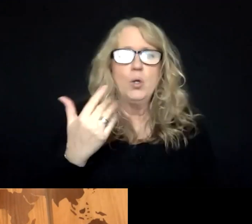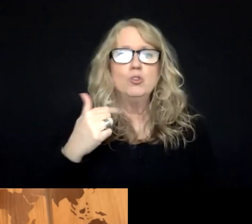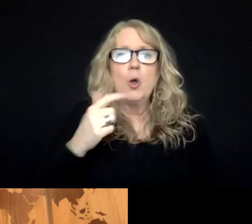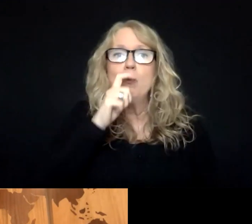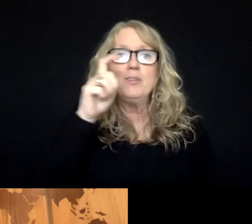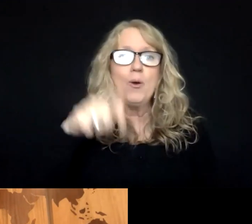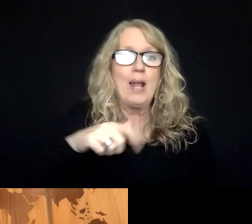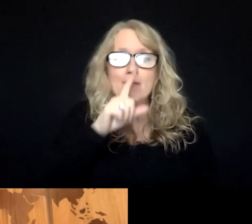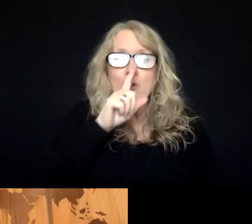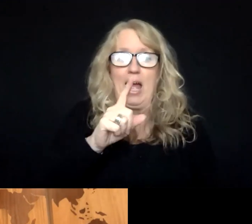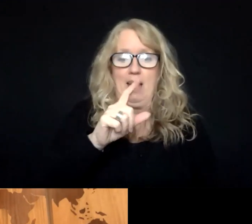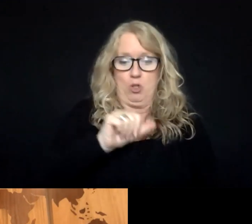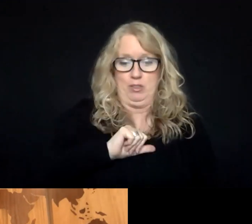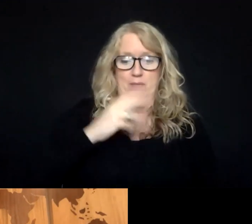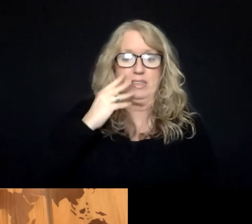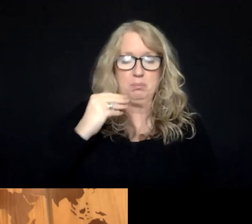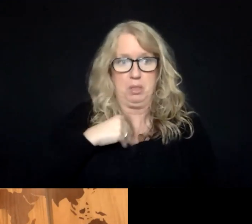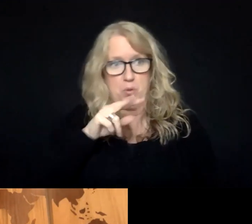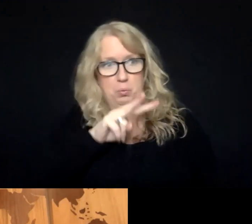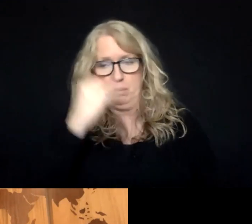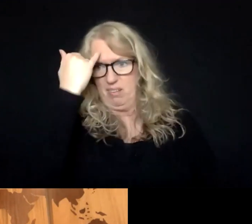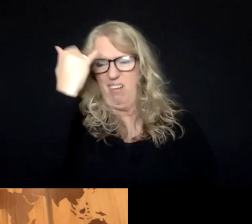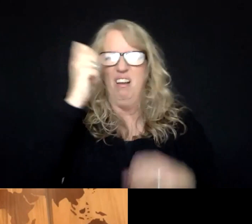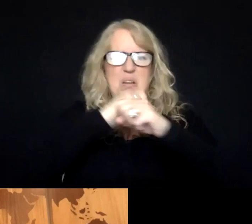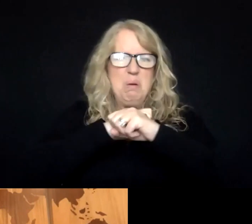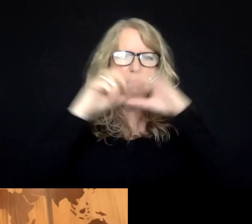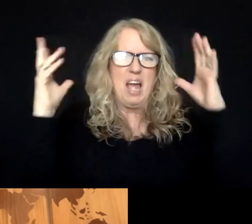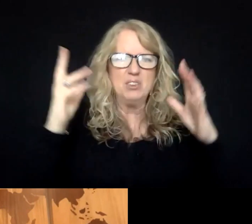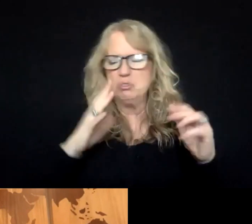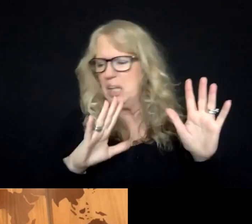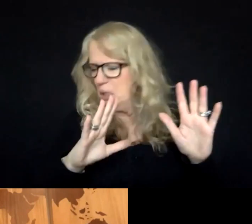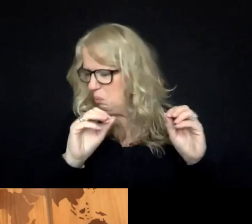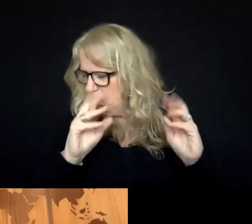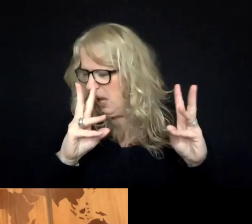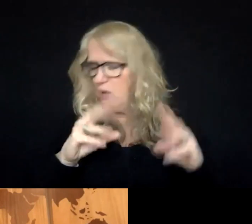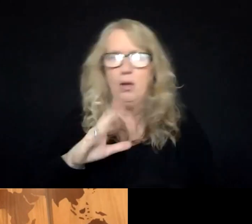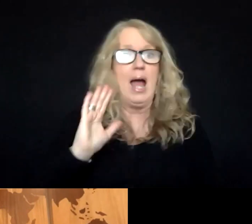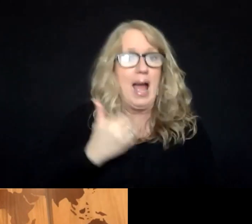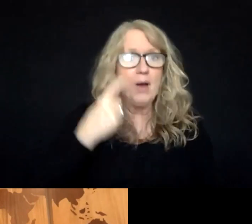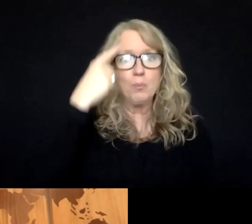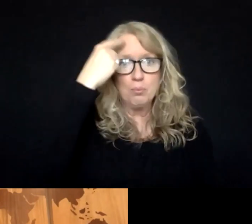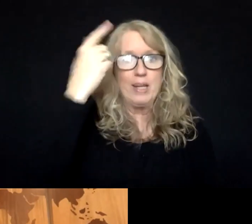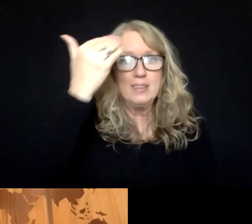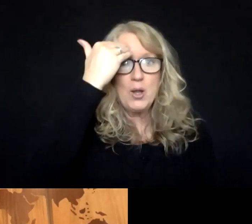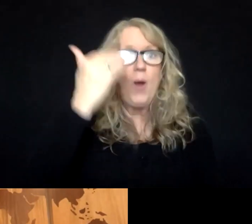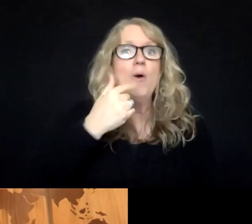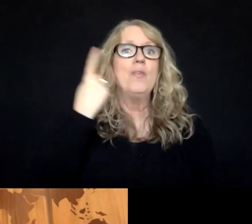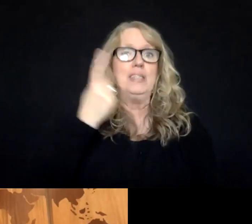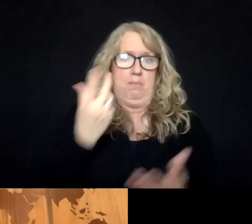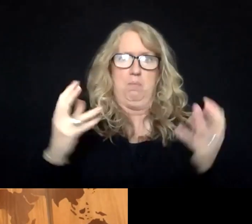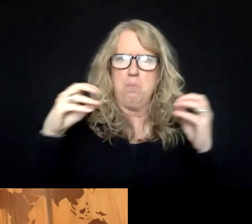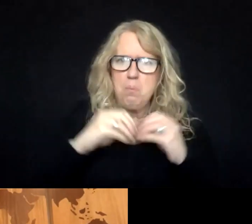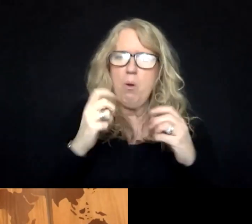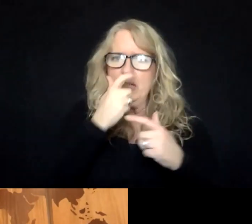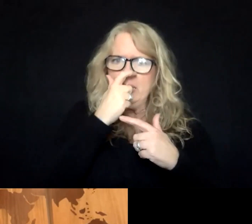that sensory experience. We could just imagine it and whoa, we've got fancy brains. Now you do something even more